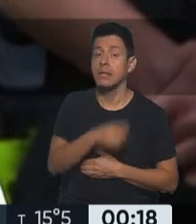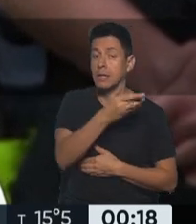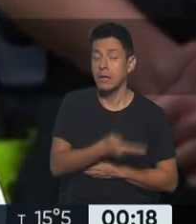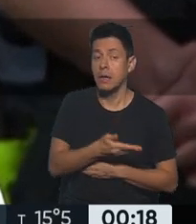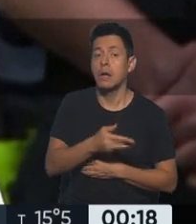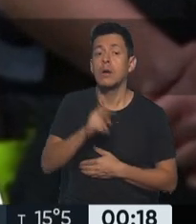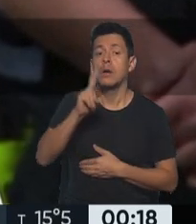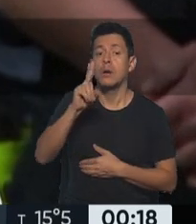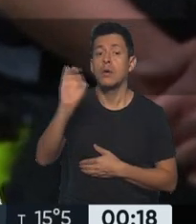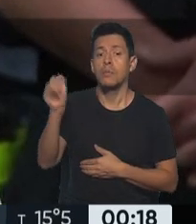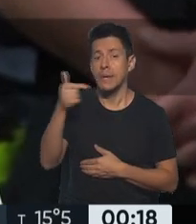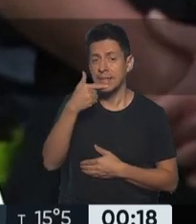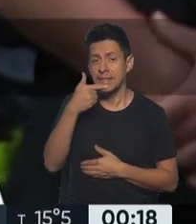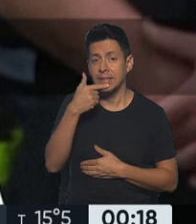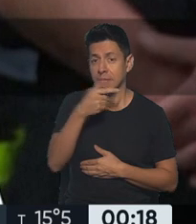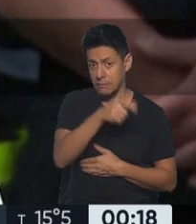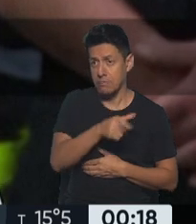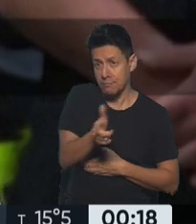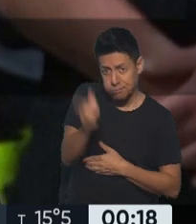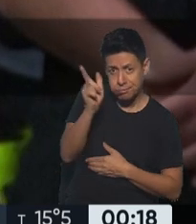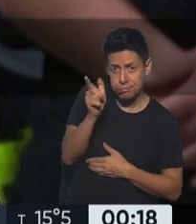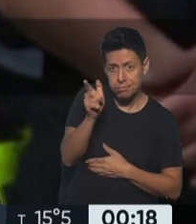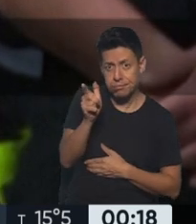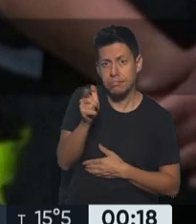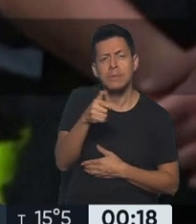Mr. Romas, the shooter,